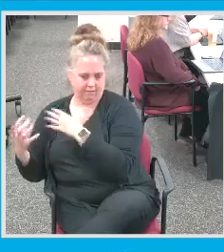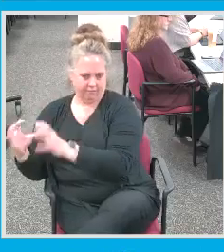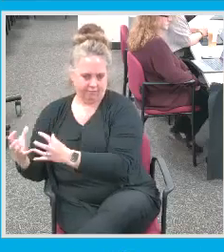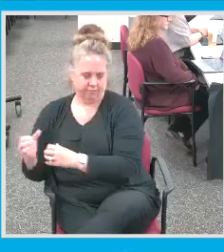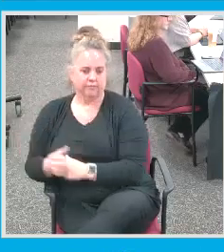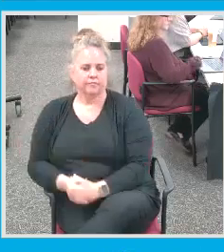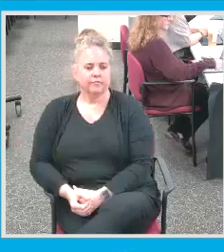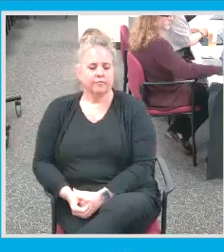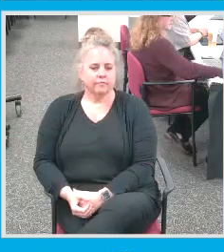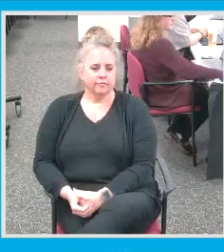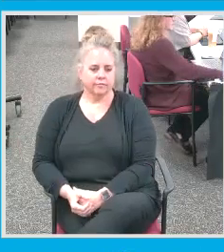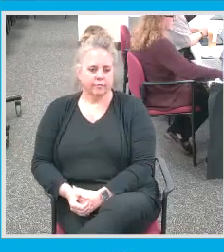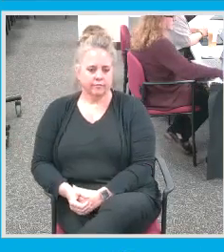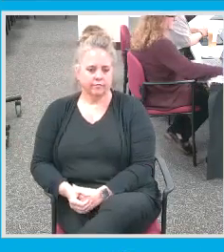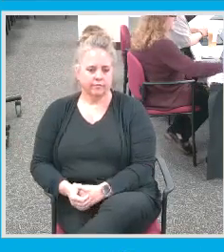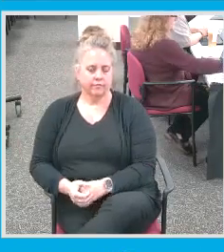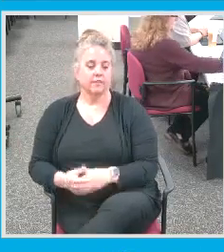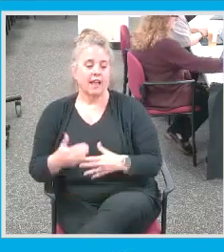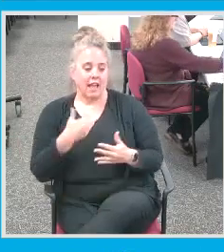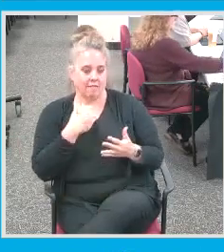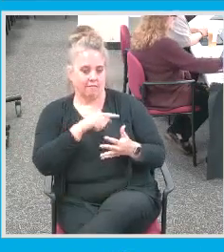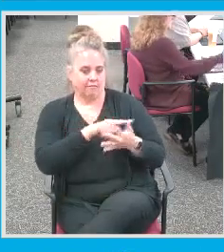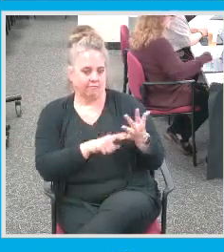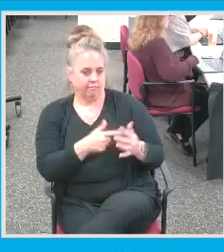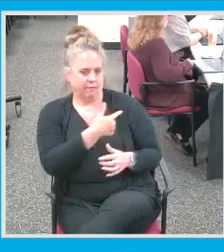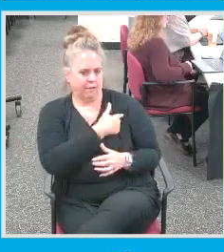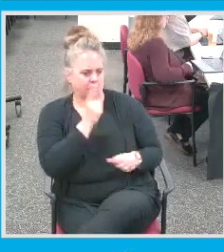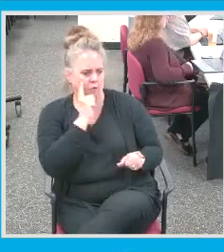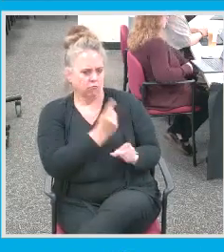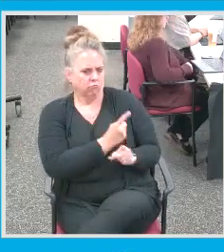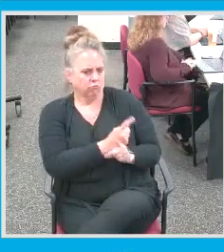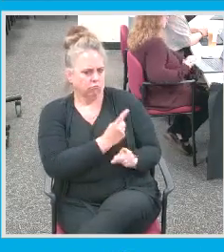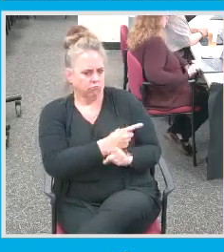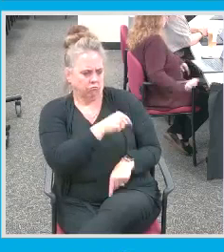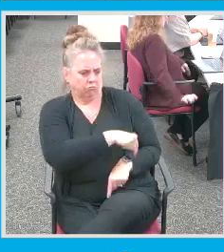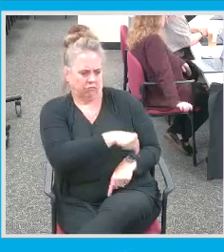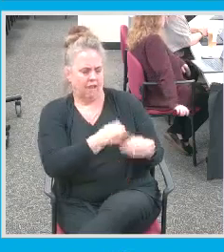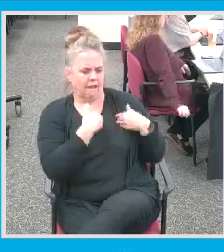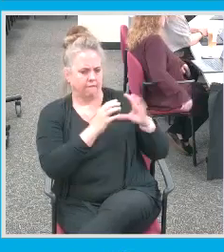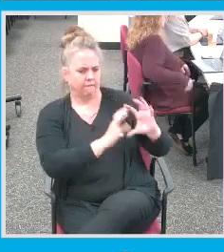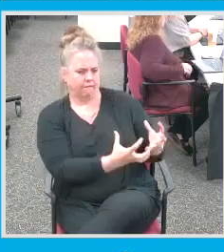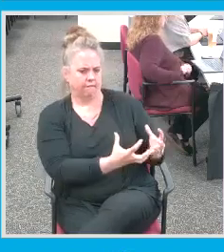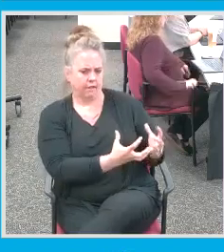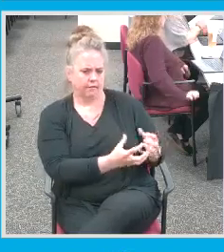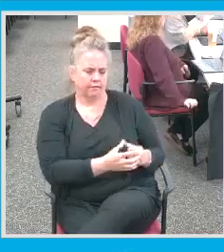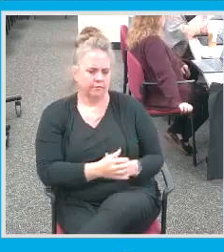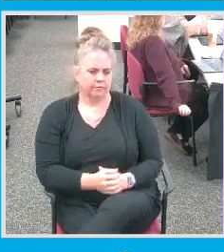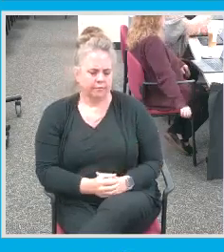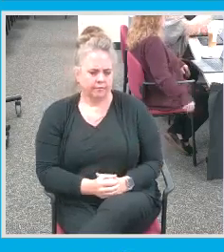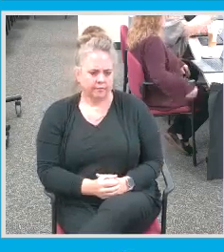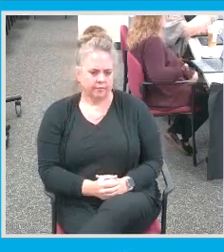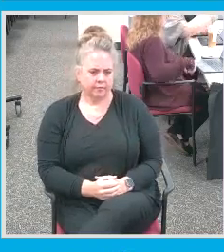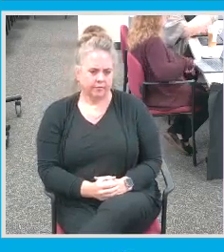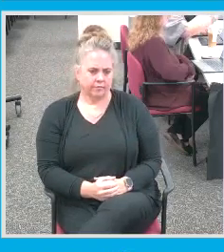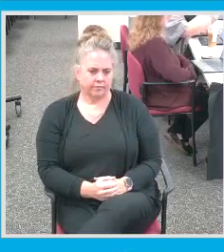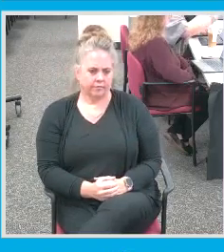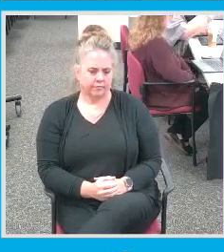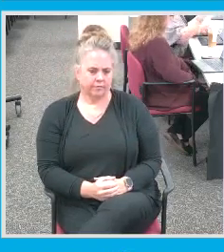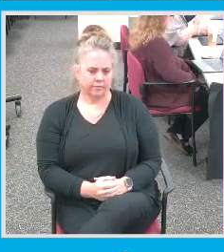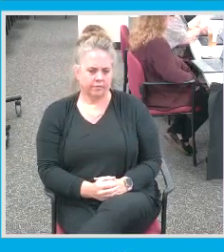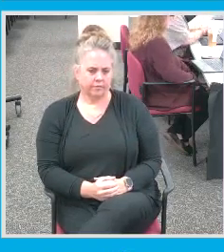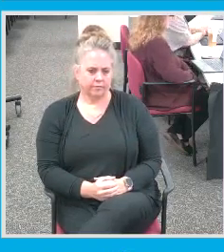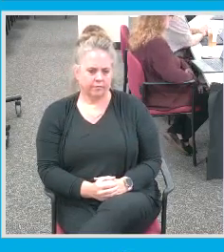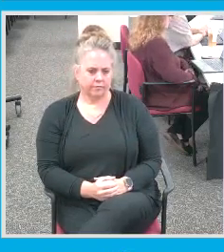of those that your average PCP office will not be able to provide. And then in addition, we'll also be able